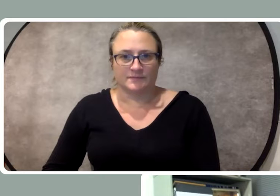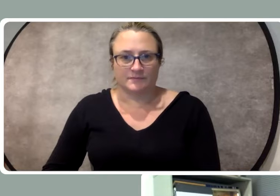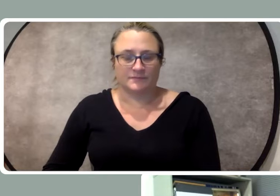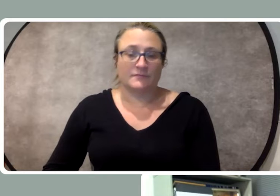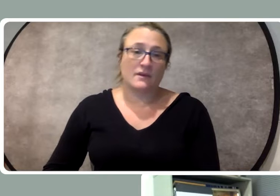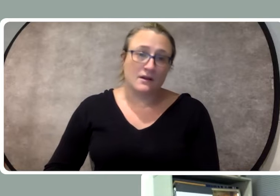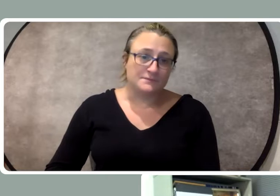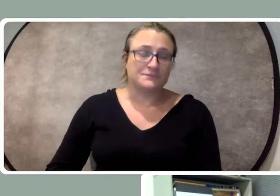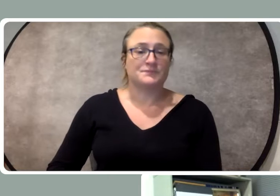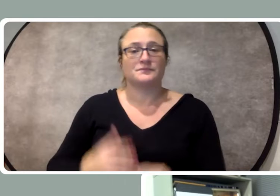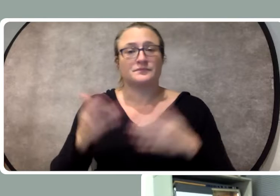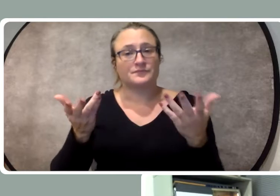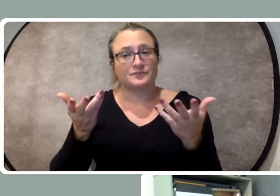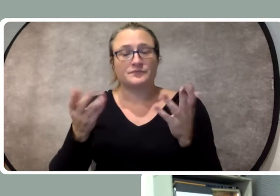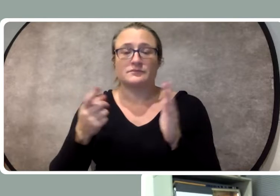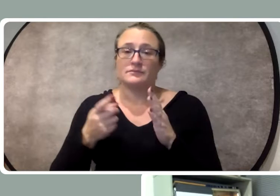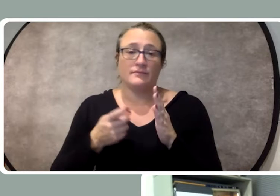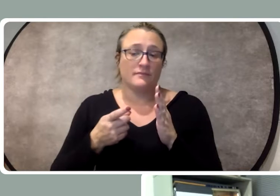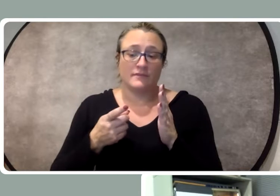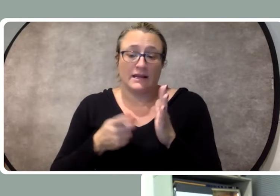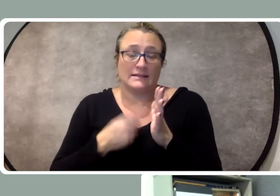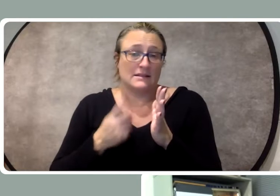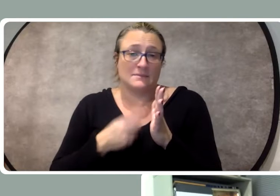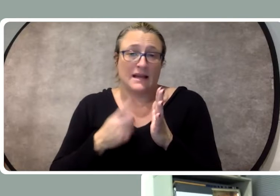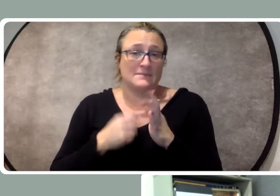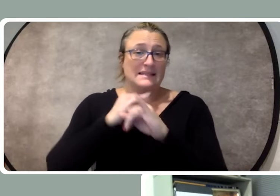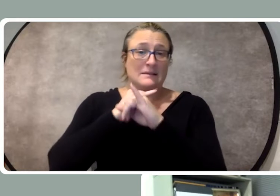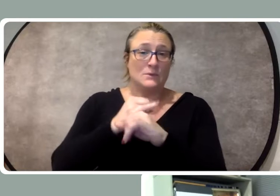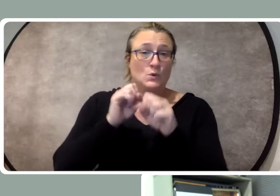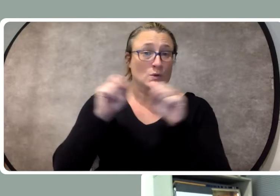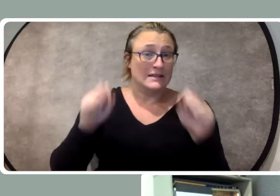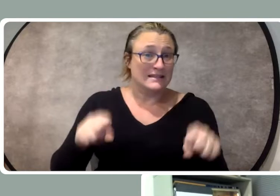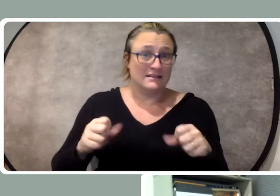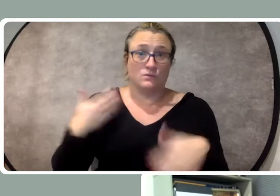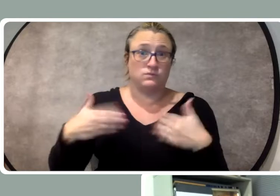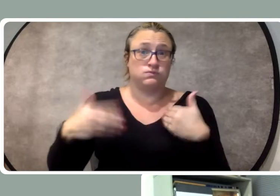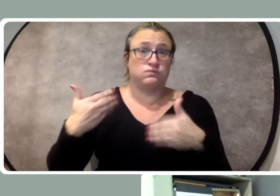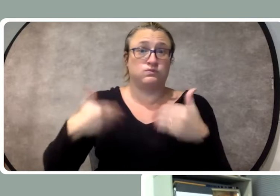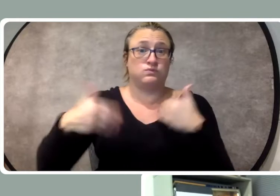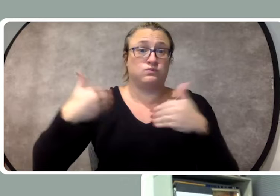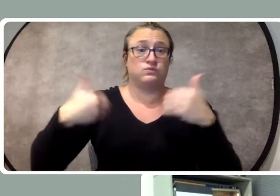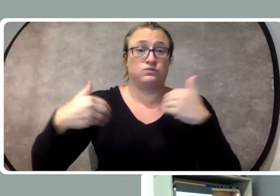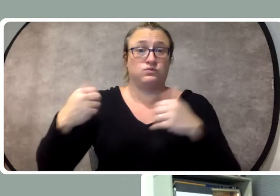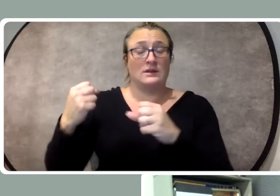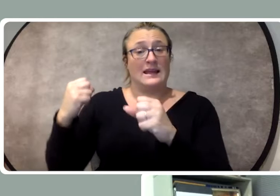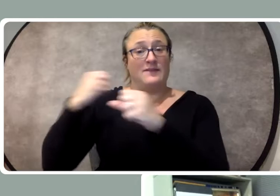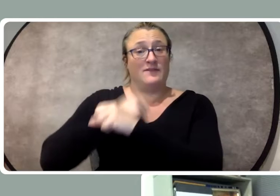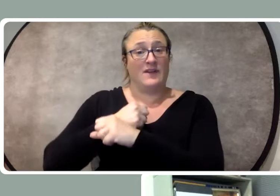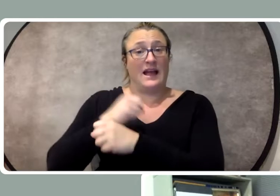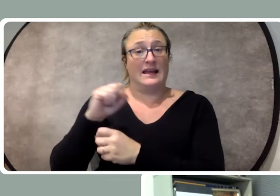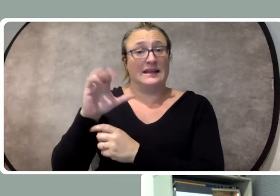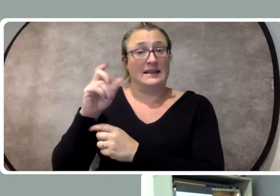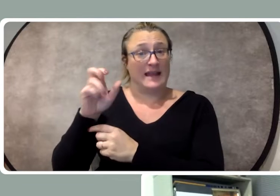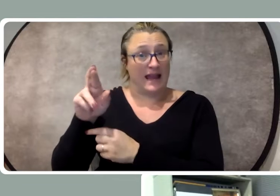because sometimes the immune system can be so revved up, it can fight cancer, it can also